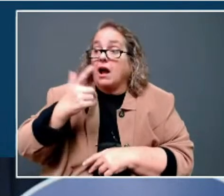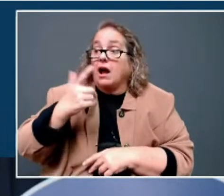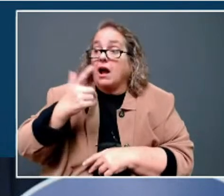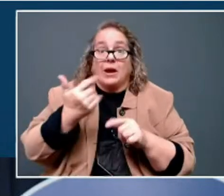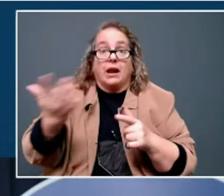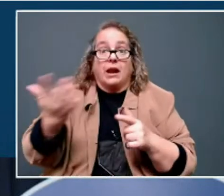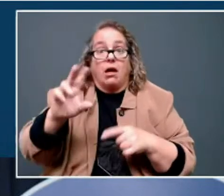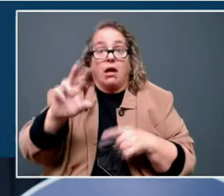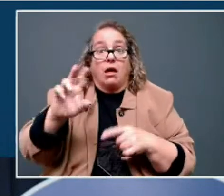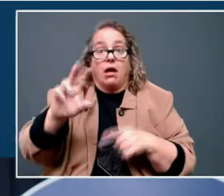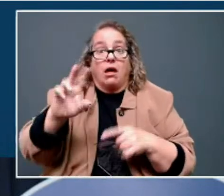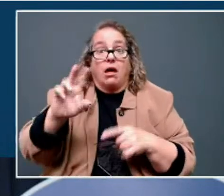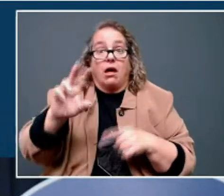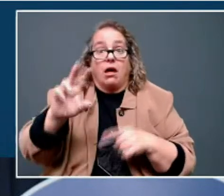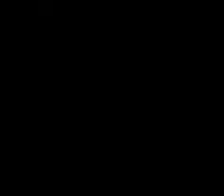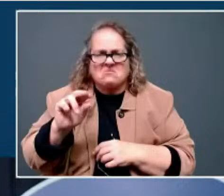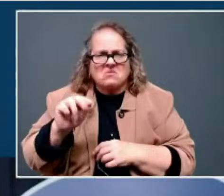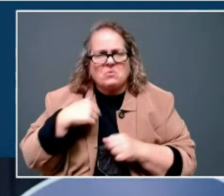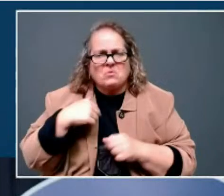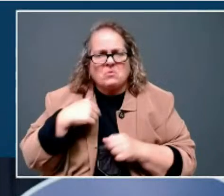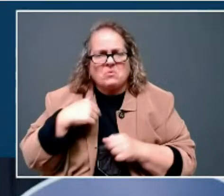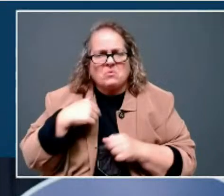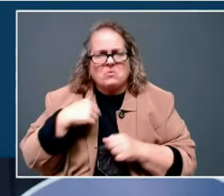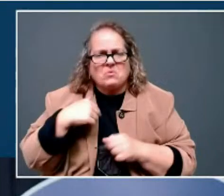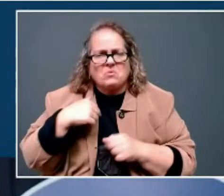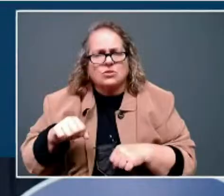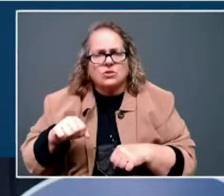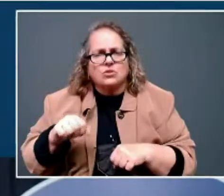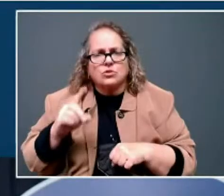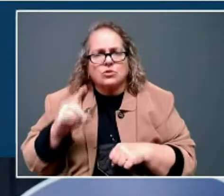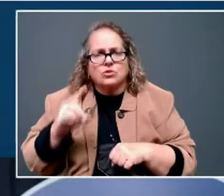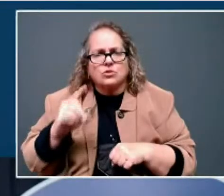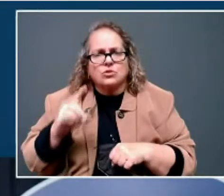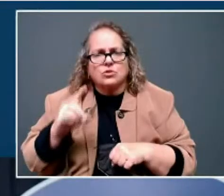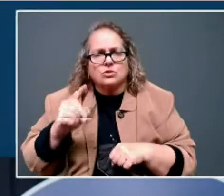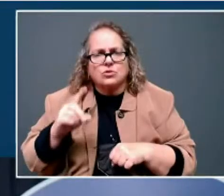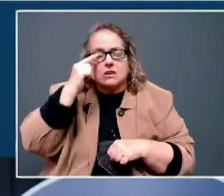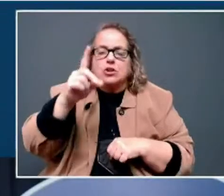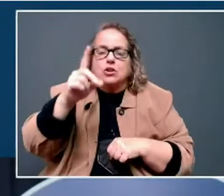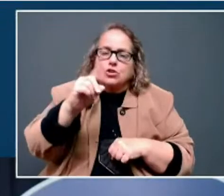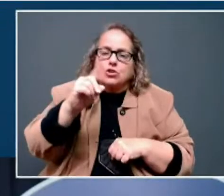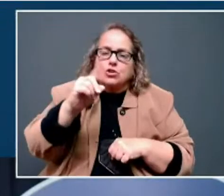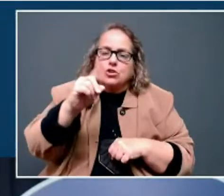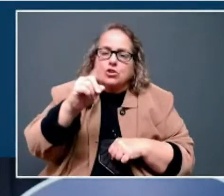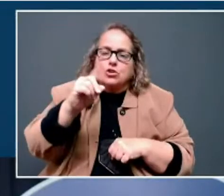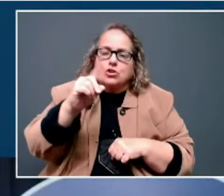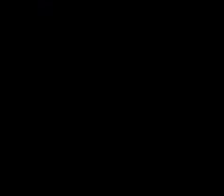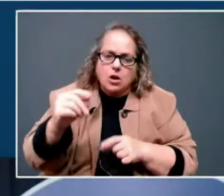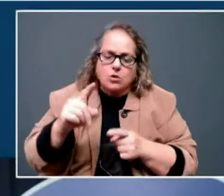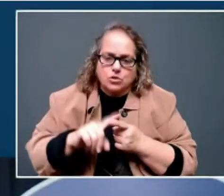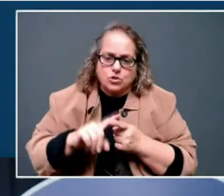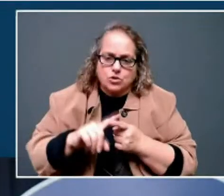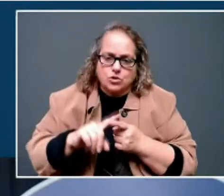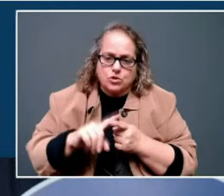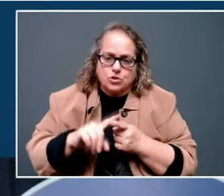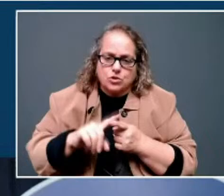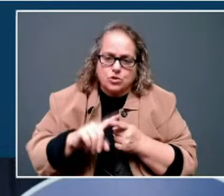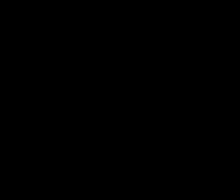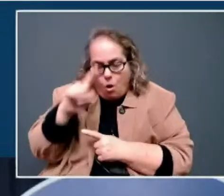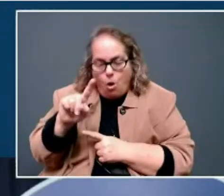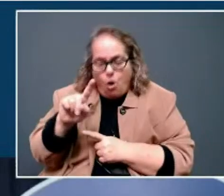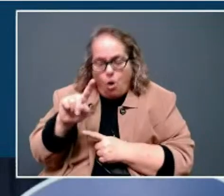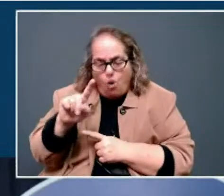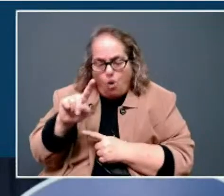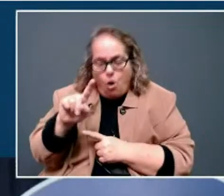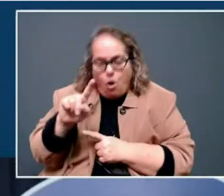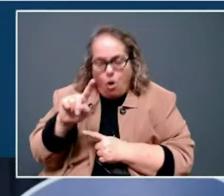future. So first, do not go to an ER just to get a COVID test. Do not go